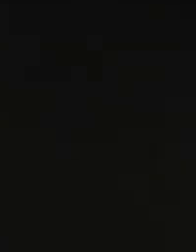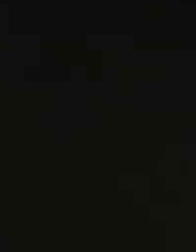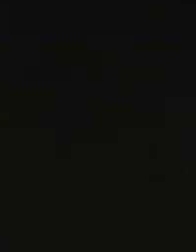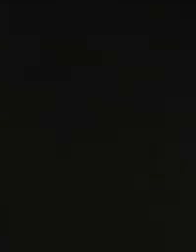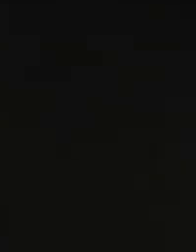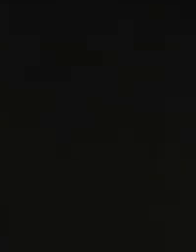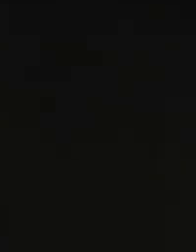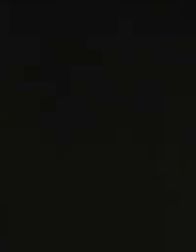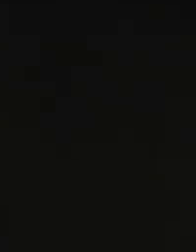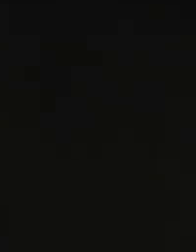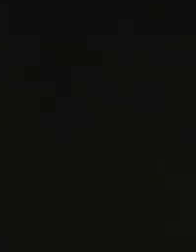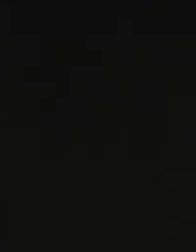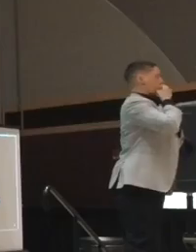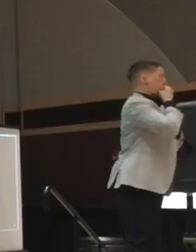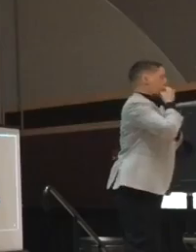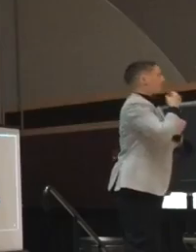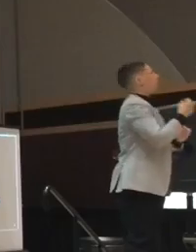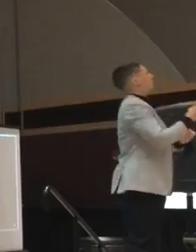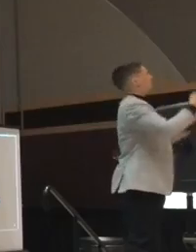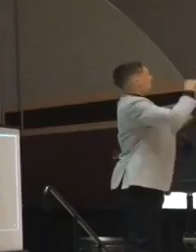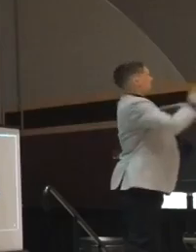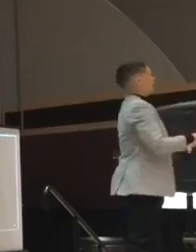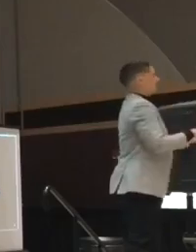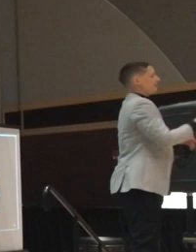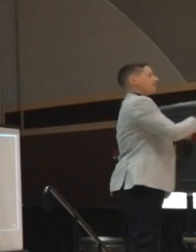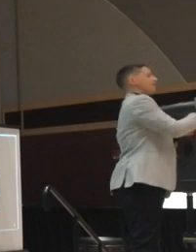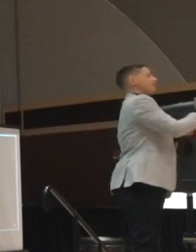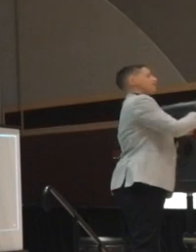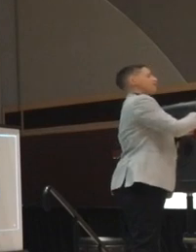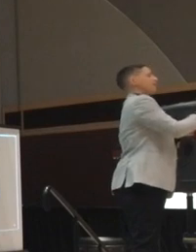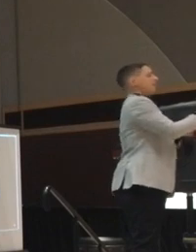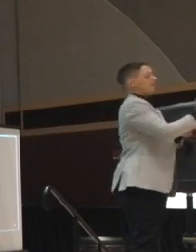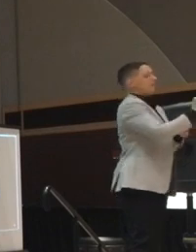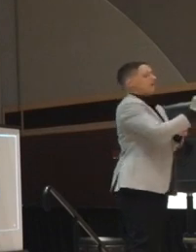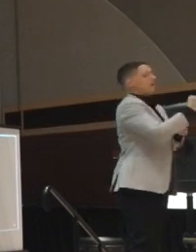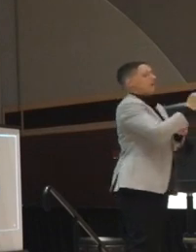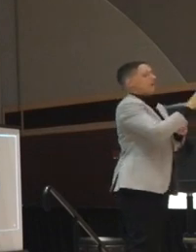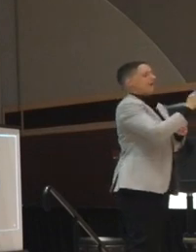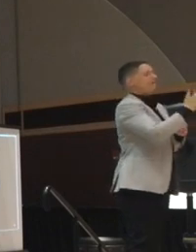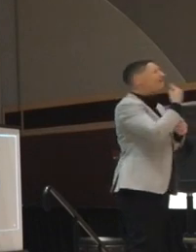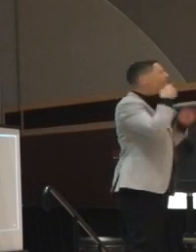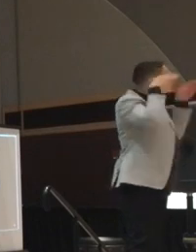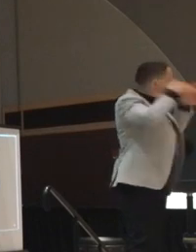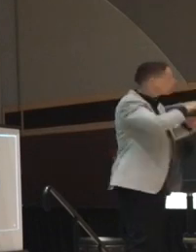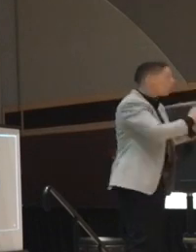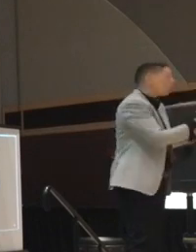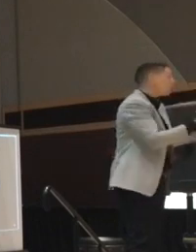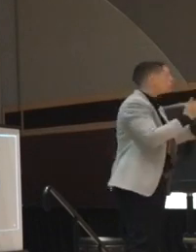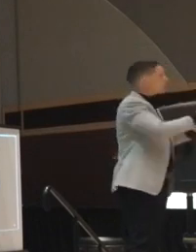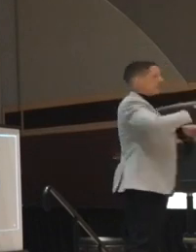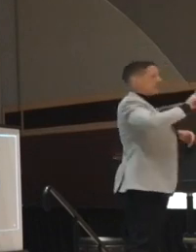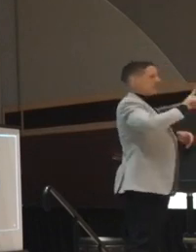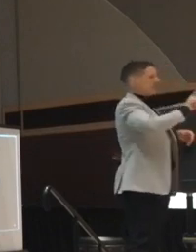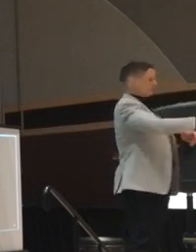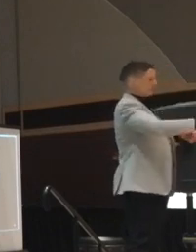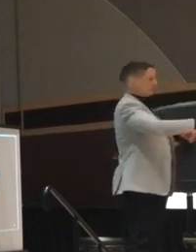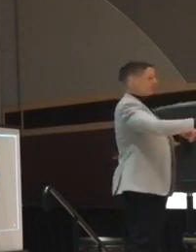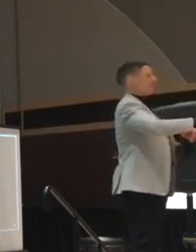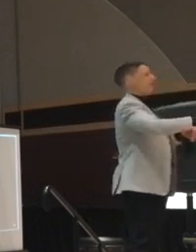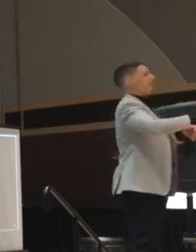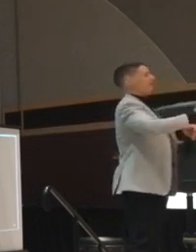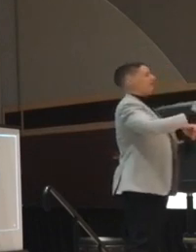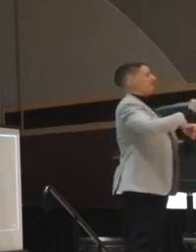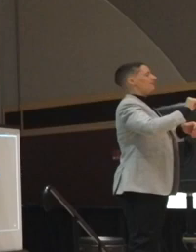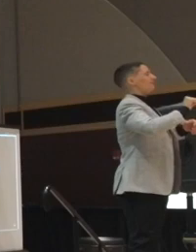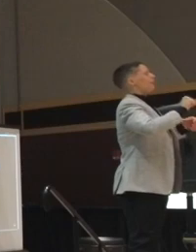said, concentrate on the things your disability doesn't prevent you from doing well. There's too much emphasis on the thing they can't do, and not